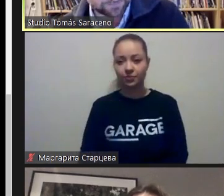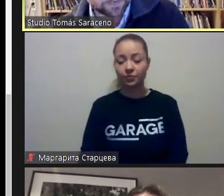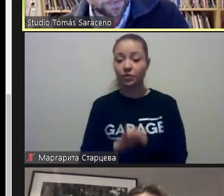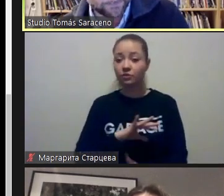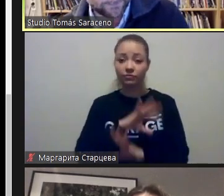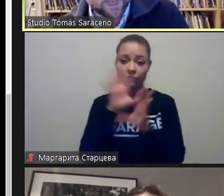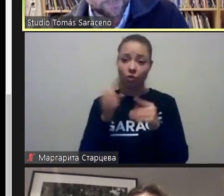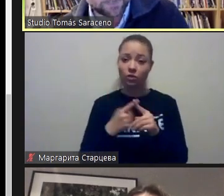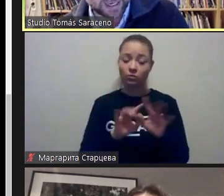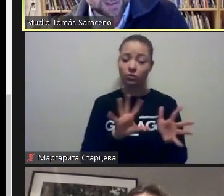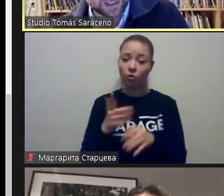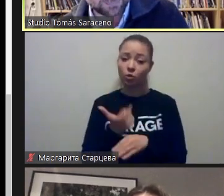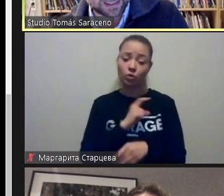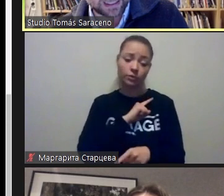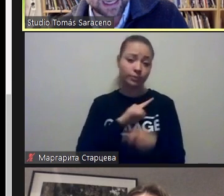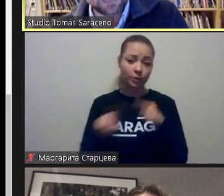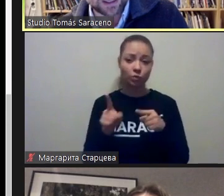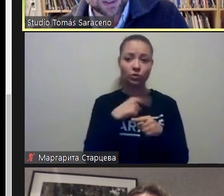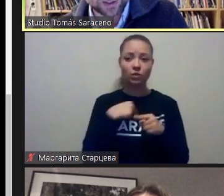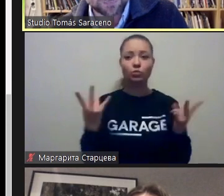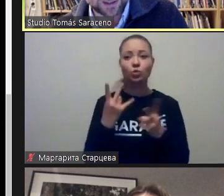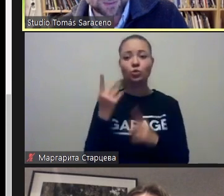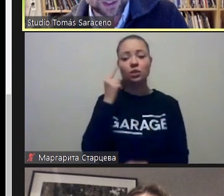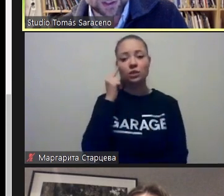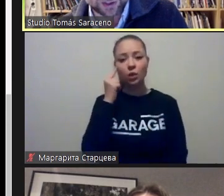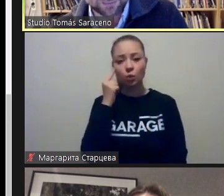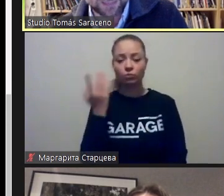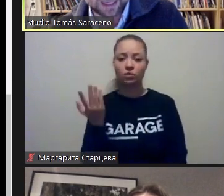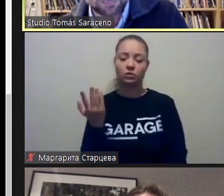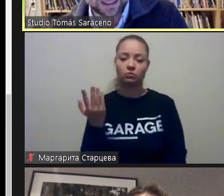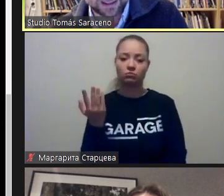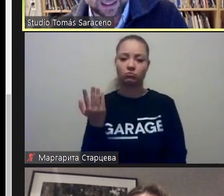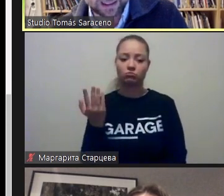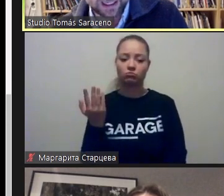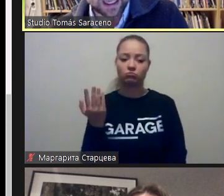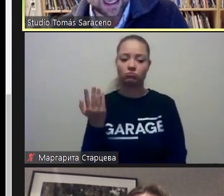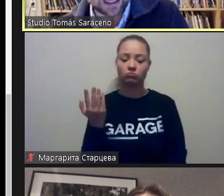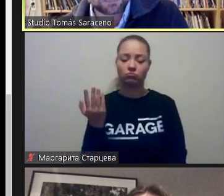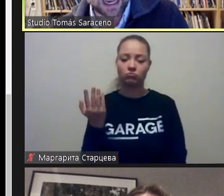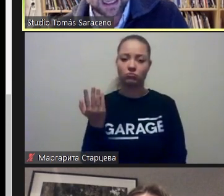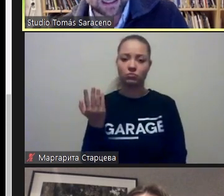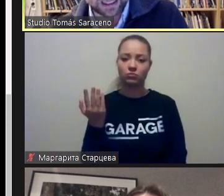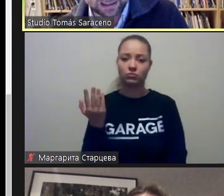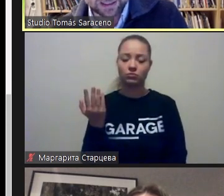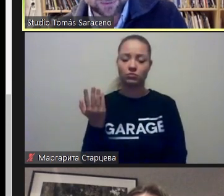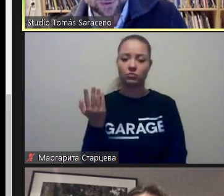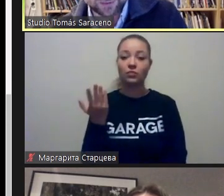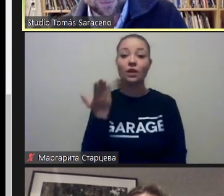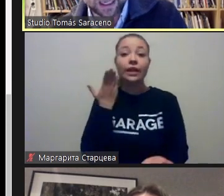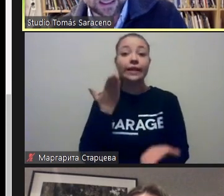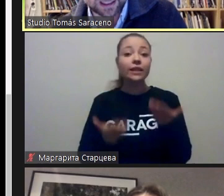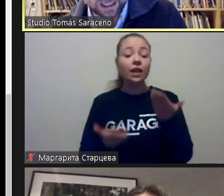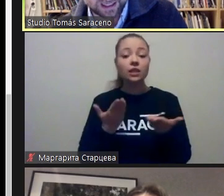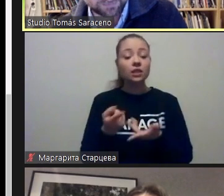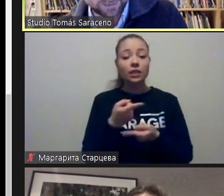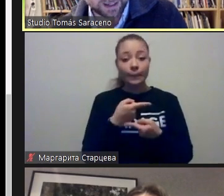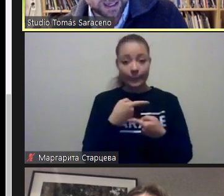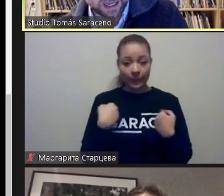that by naming something which is not might be there, it might, at least for some of